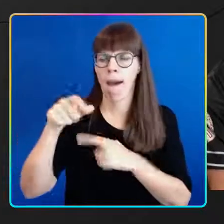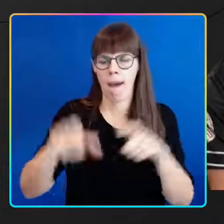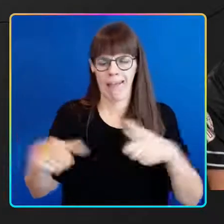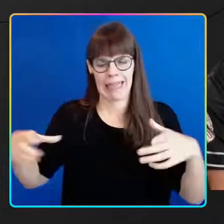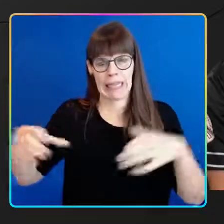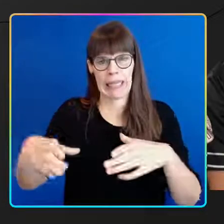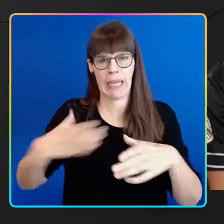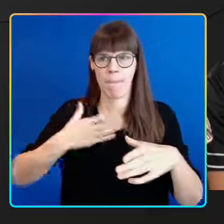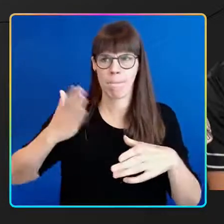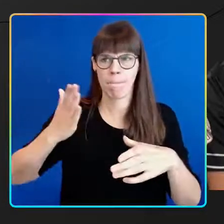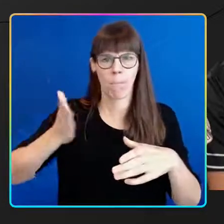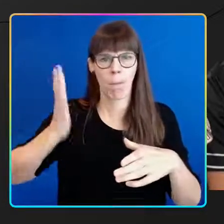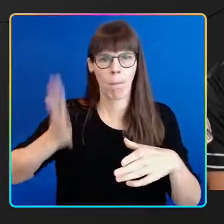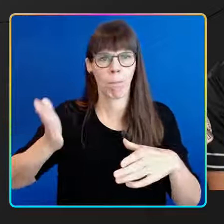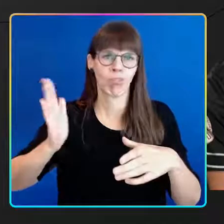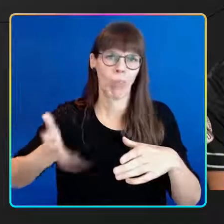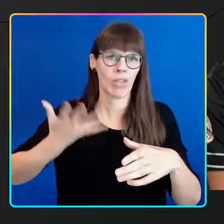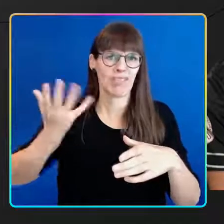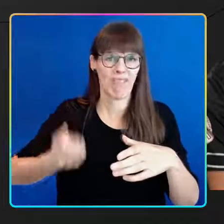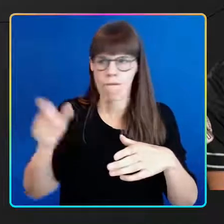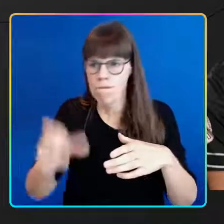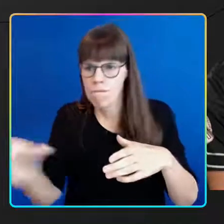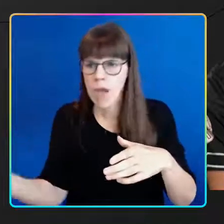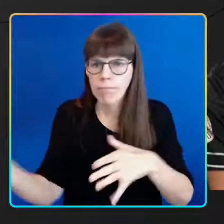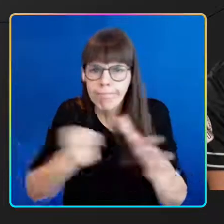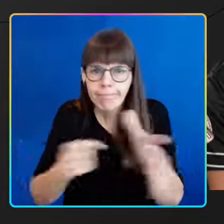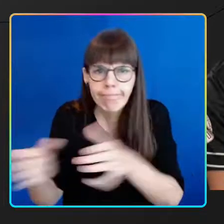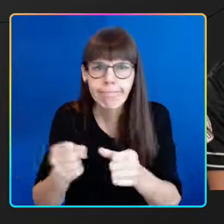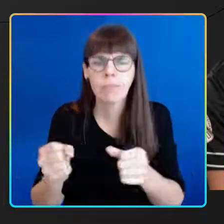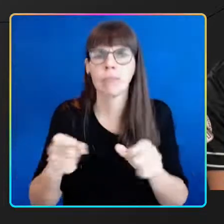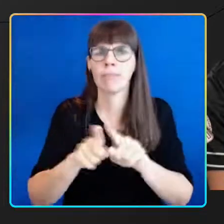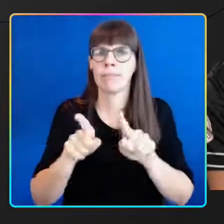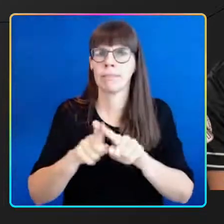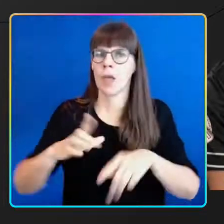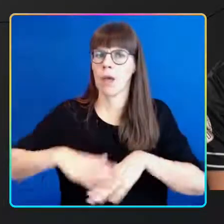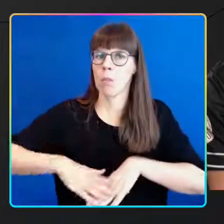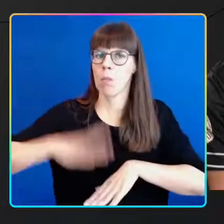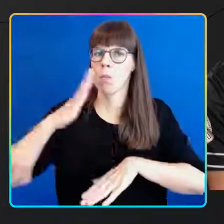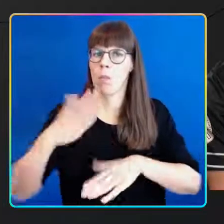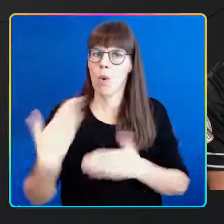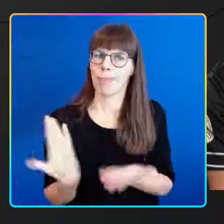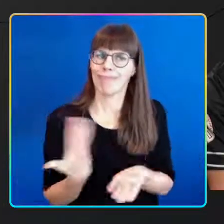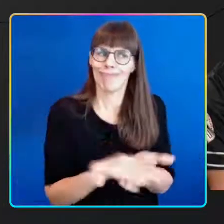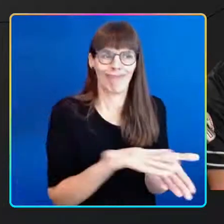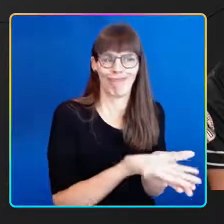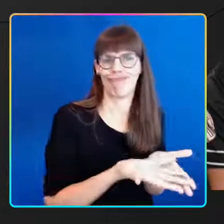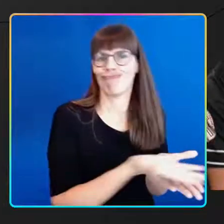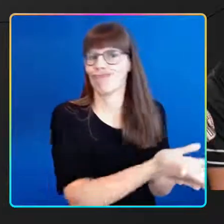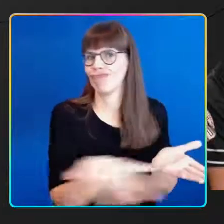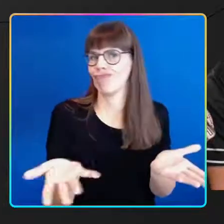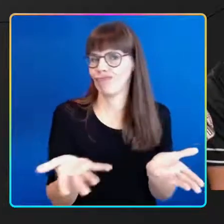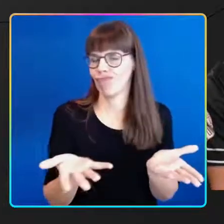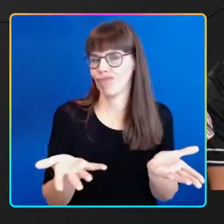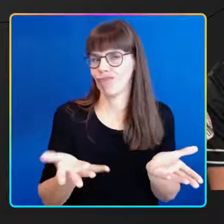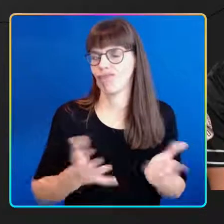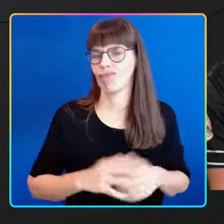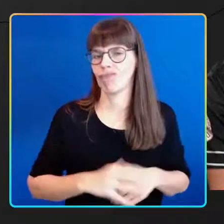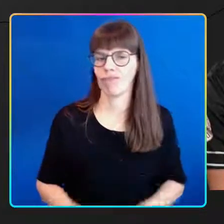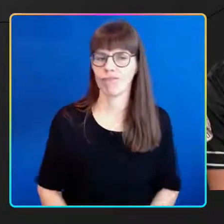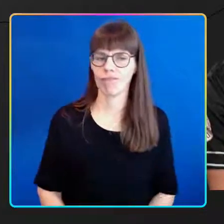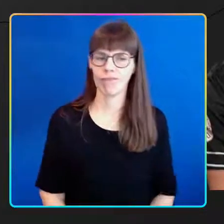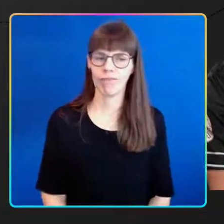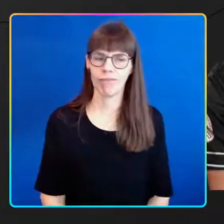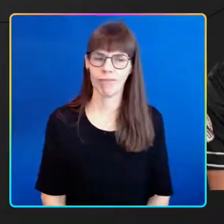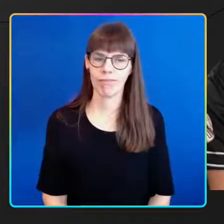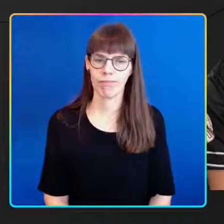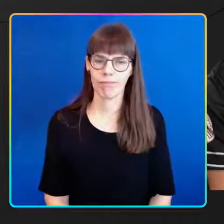how we build the structure of the capability so that we can offer more things inside of our company. So